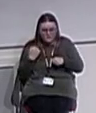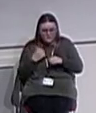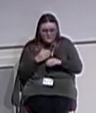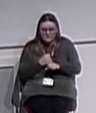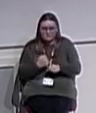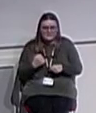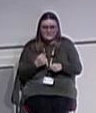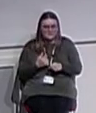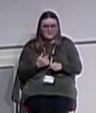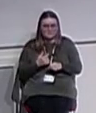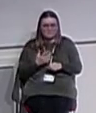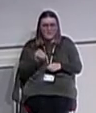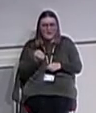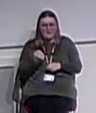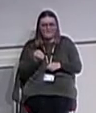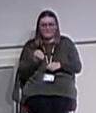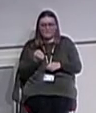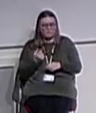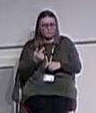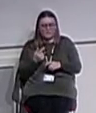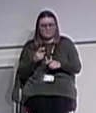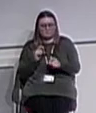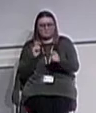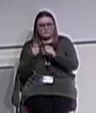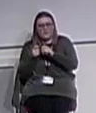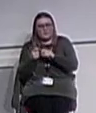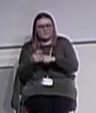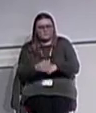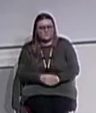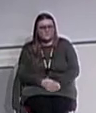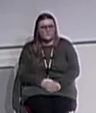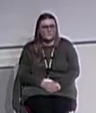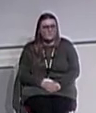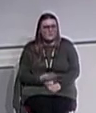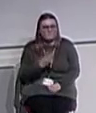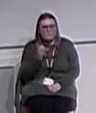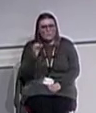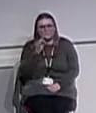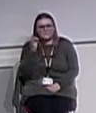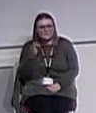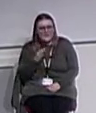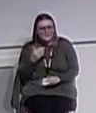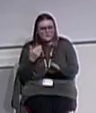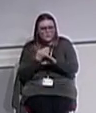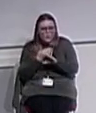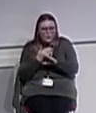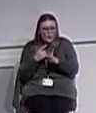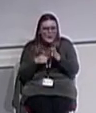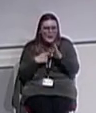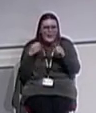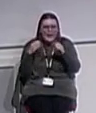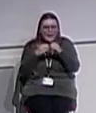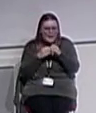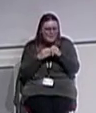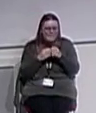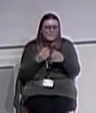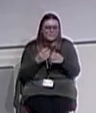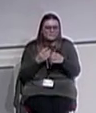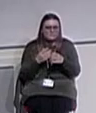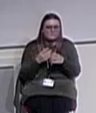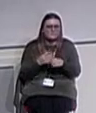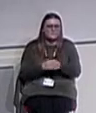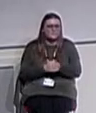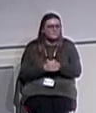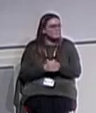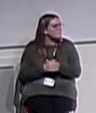get your specialism down. About 14% will go off and work in a lab, so a pharmaceutical lab, a hospital lab, or